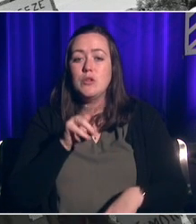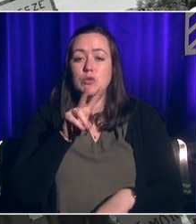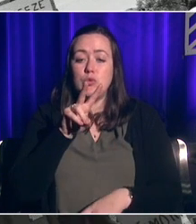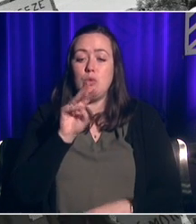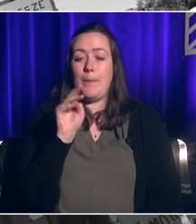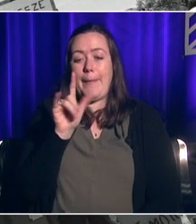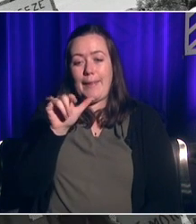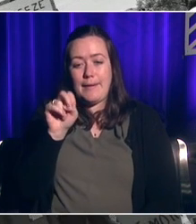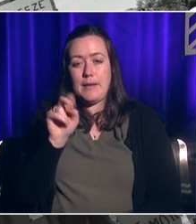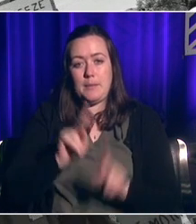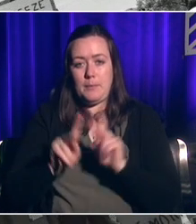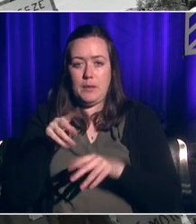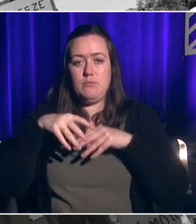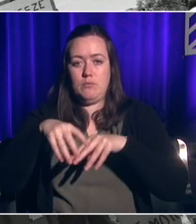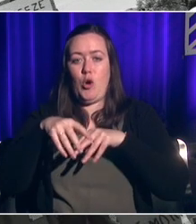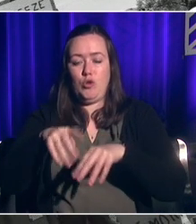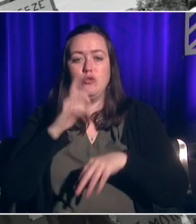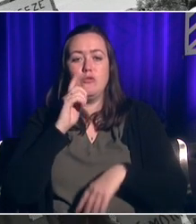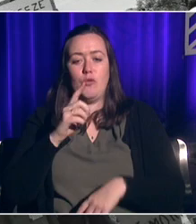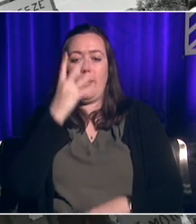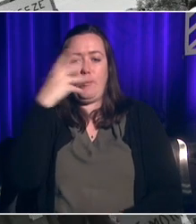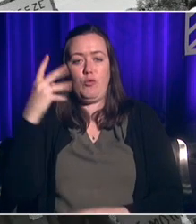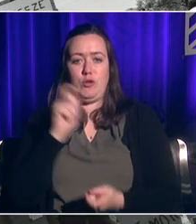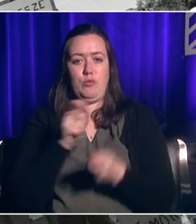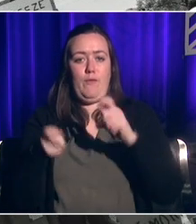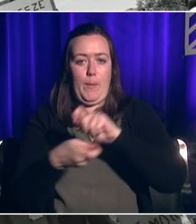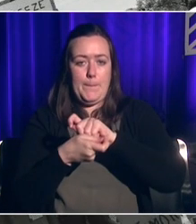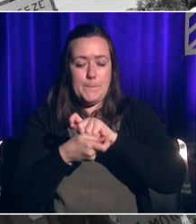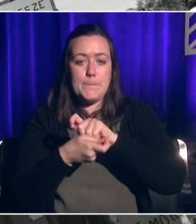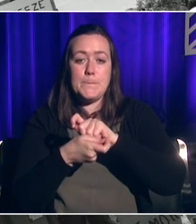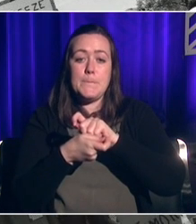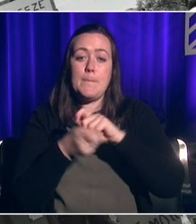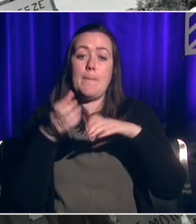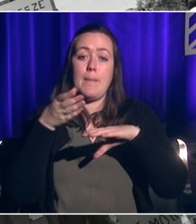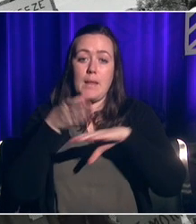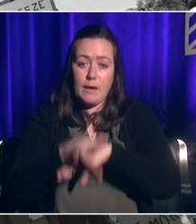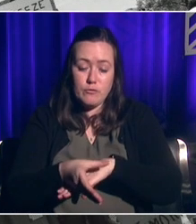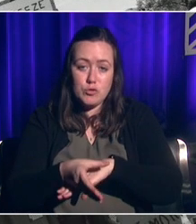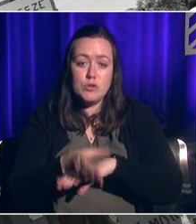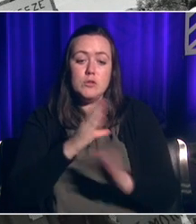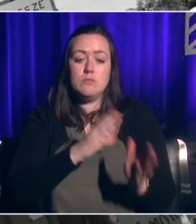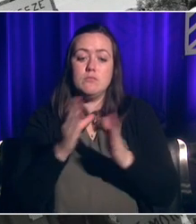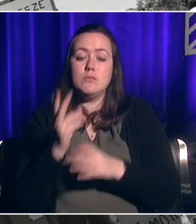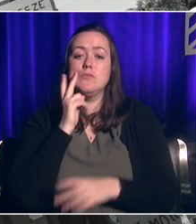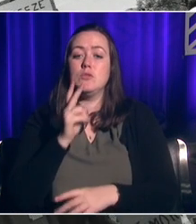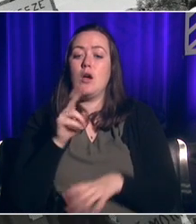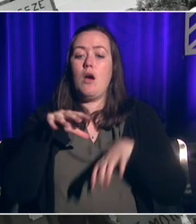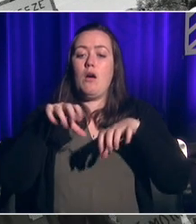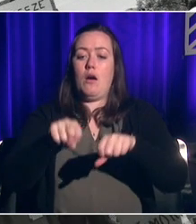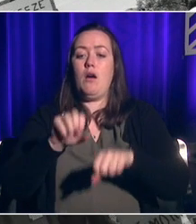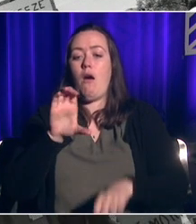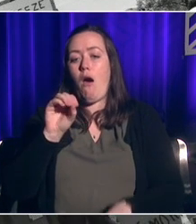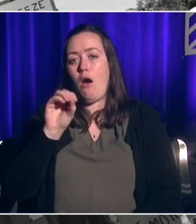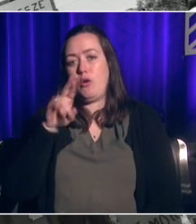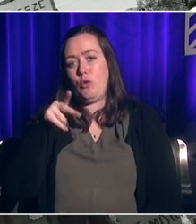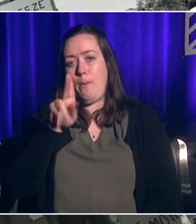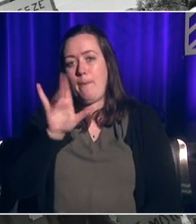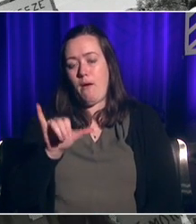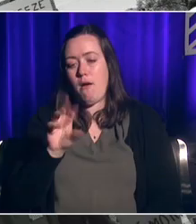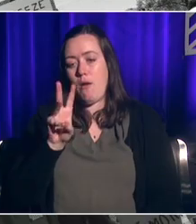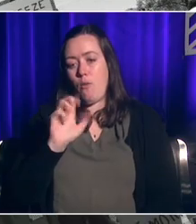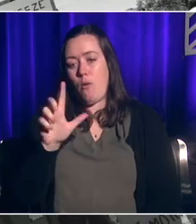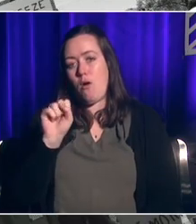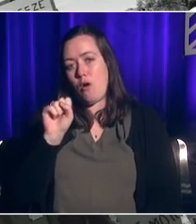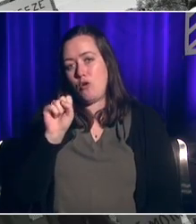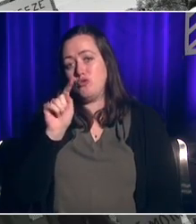Slowly after that, we saw Occupy Wall Street, We saw folks marching for the